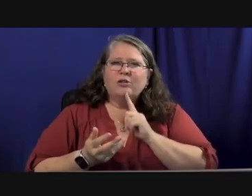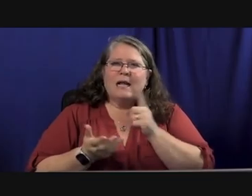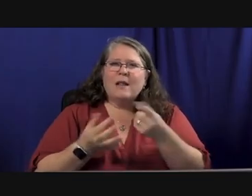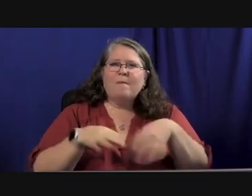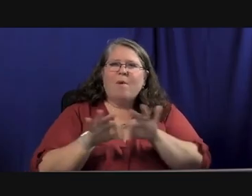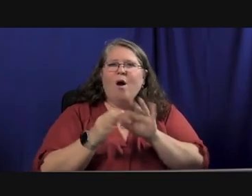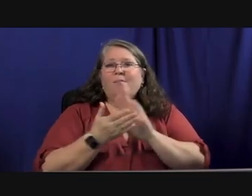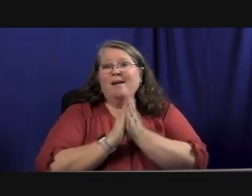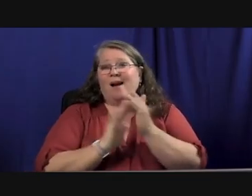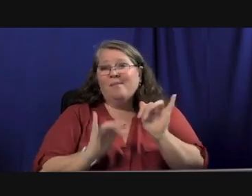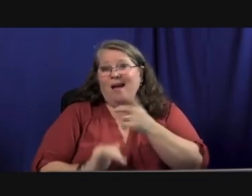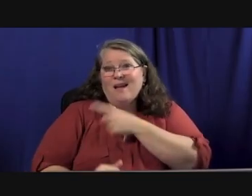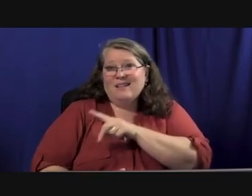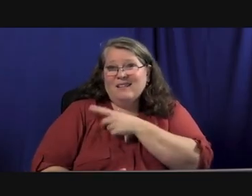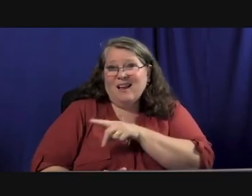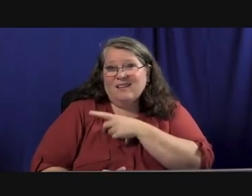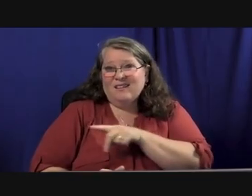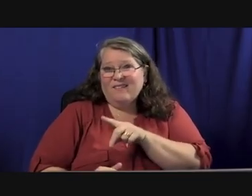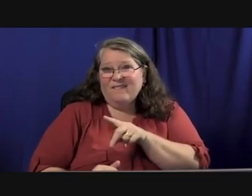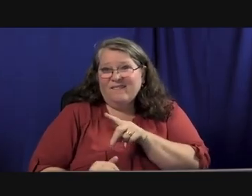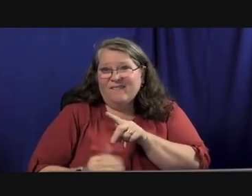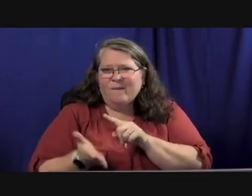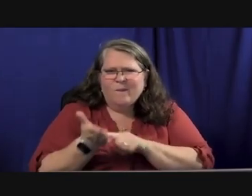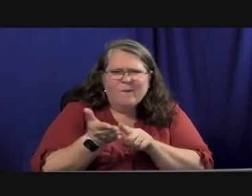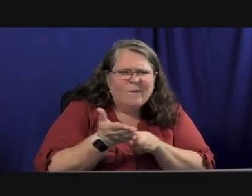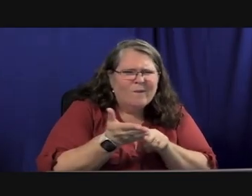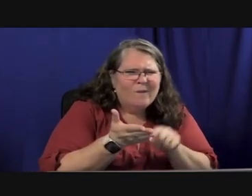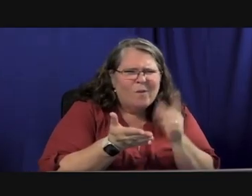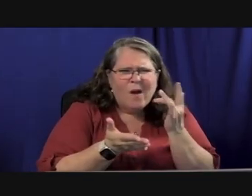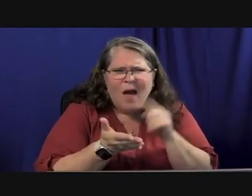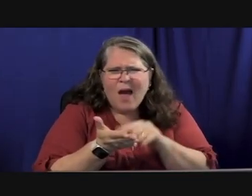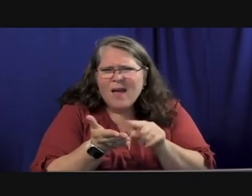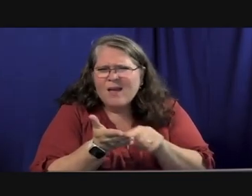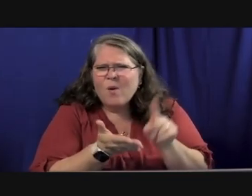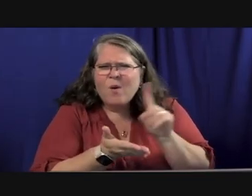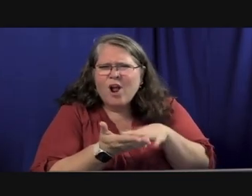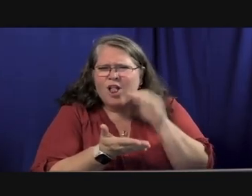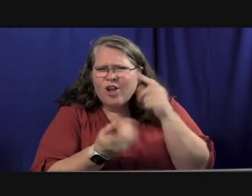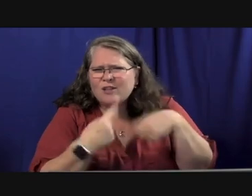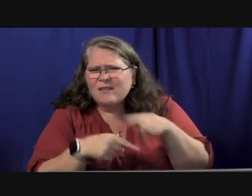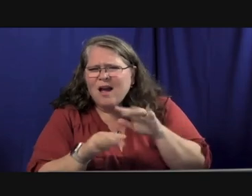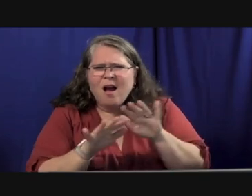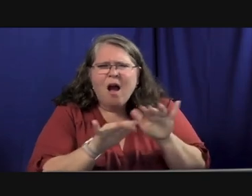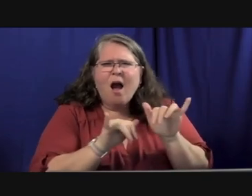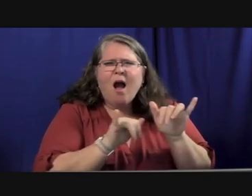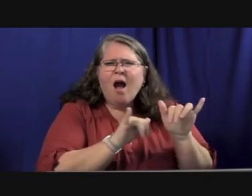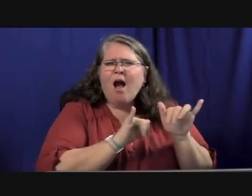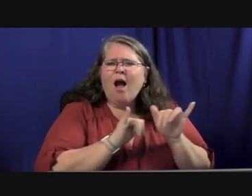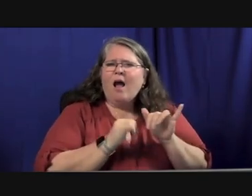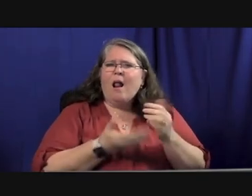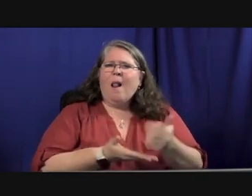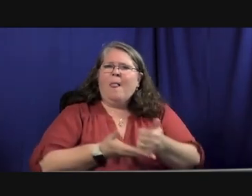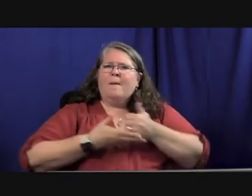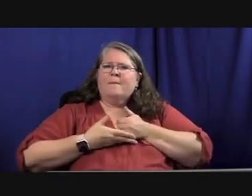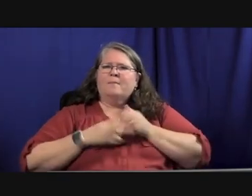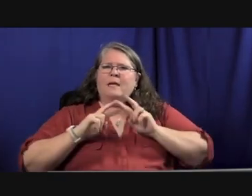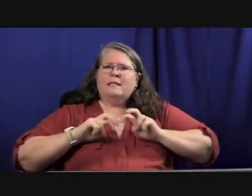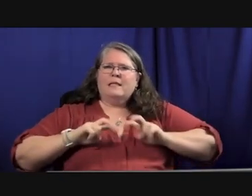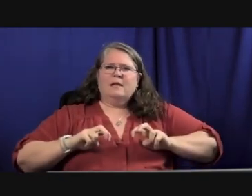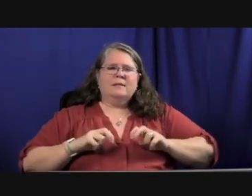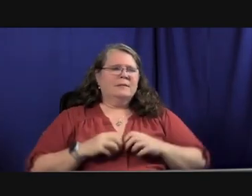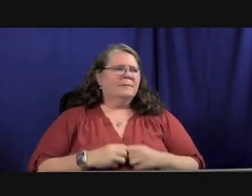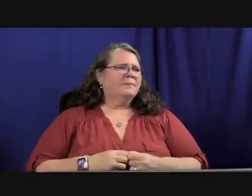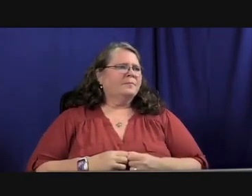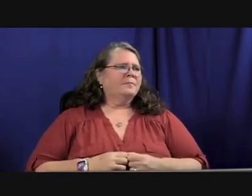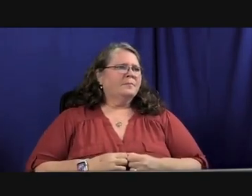signed. So really, you have to become a little bit of a detective and really find out where they learned